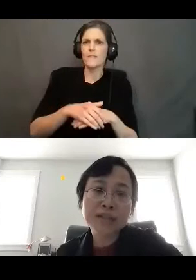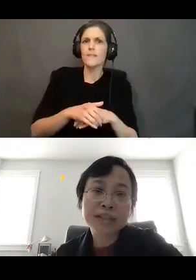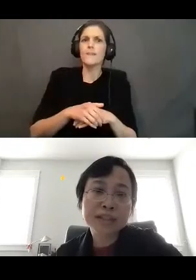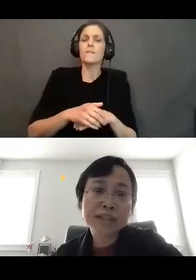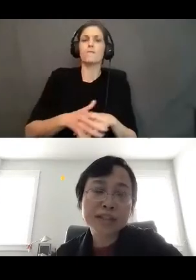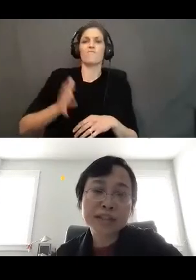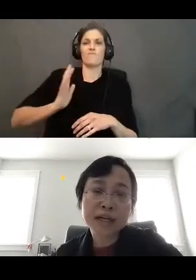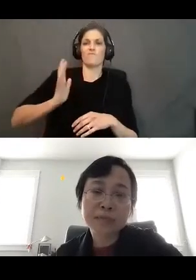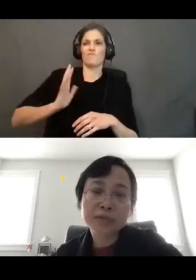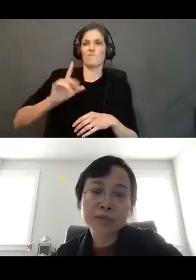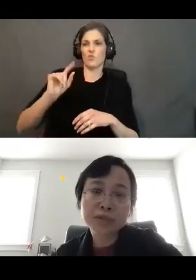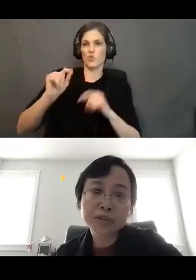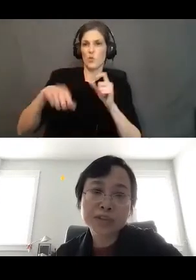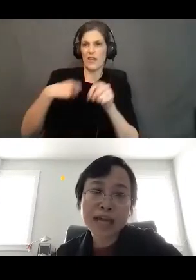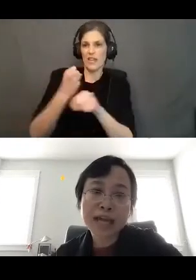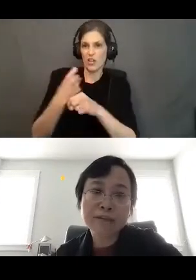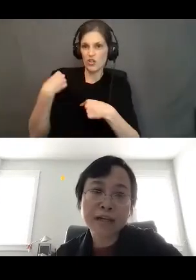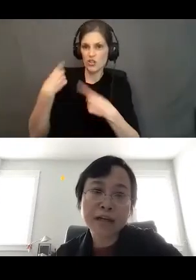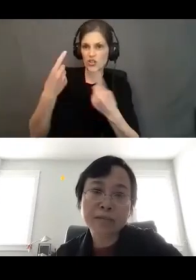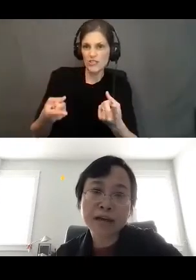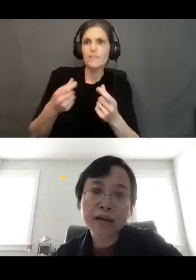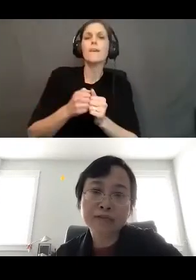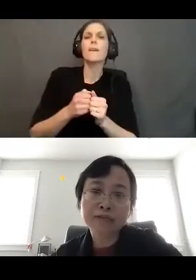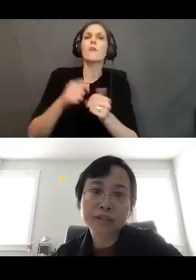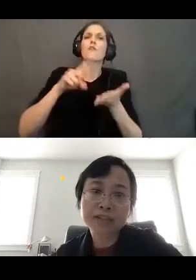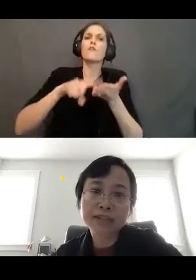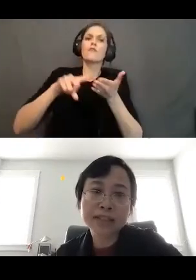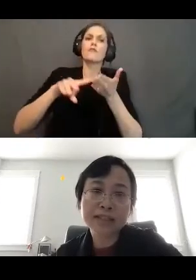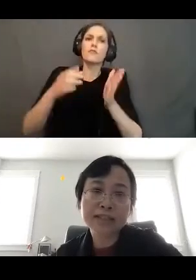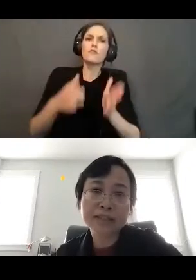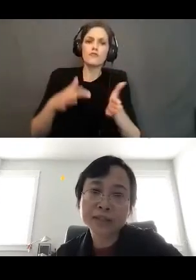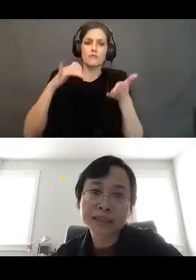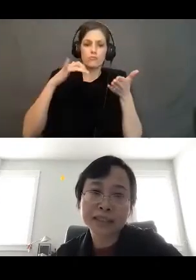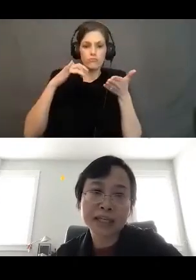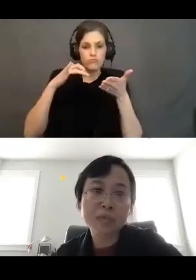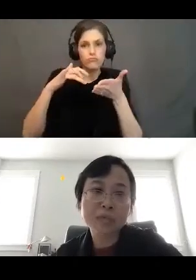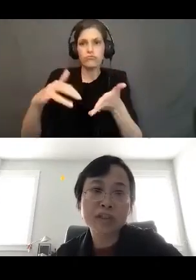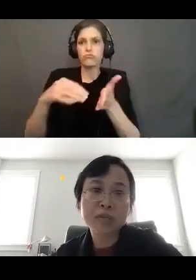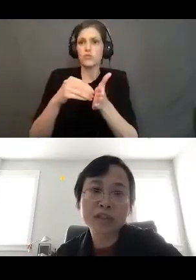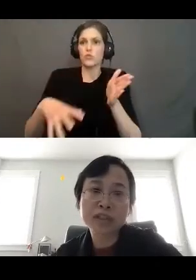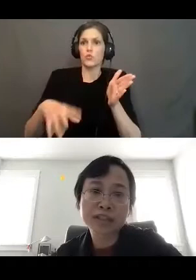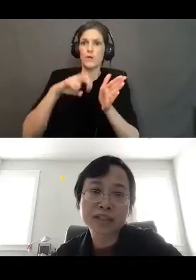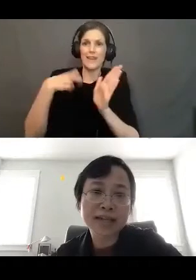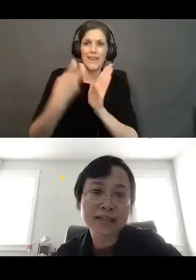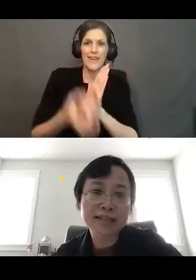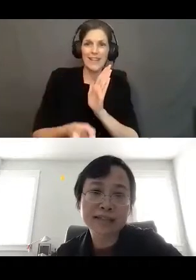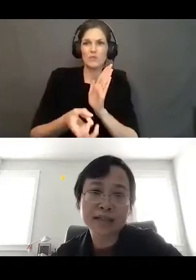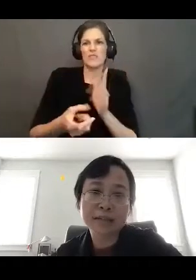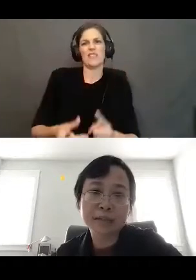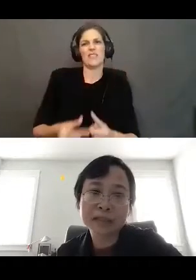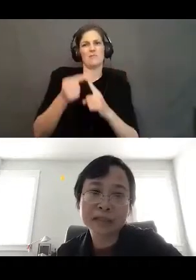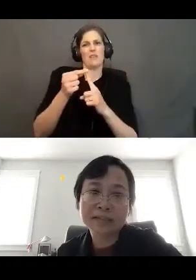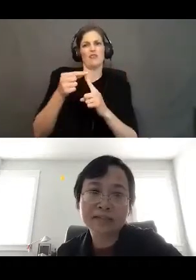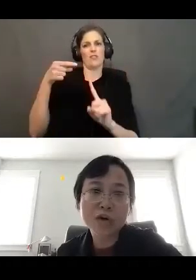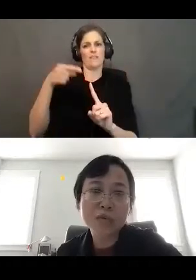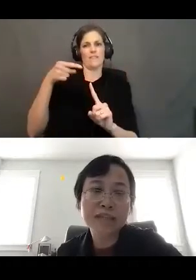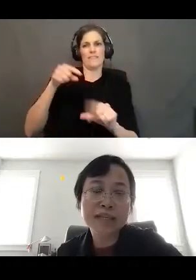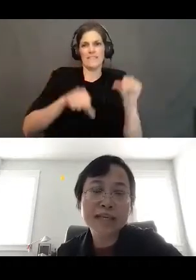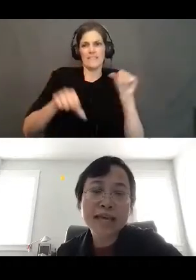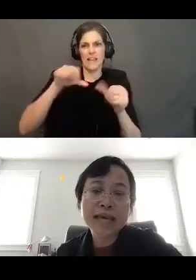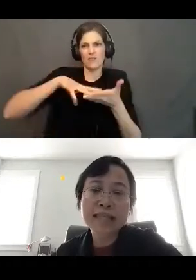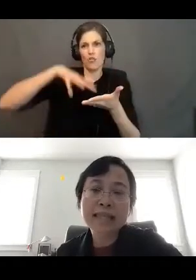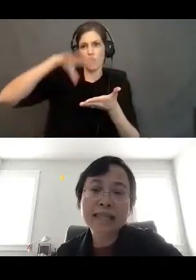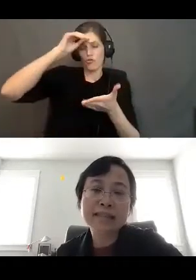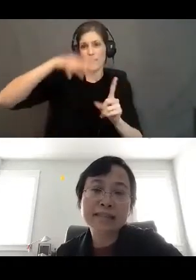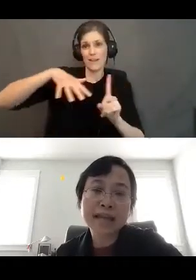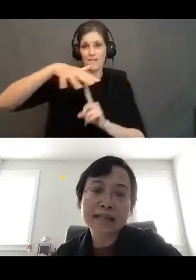20 years, researchers have studied the student engagement, especially in science learning environment.